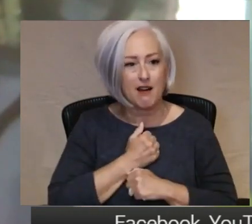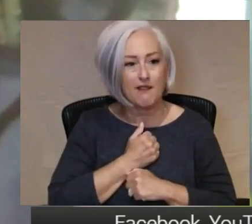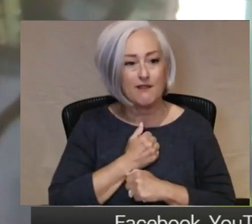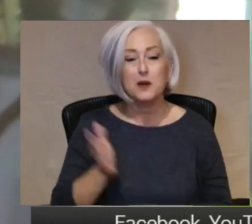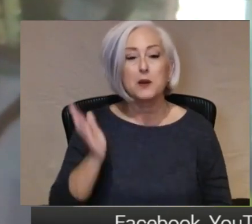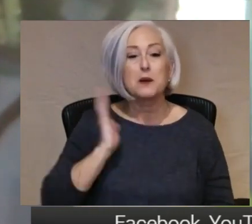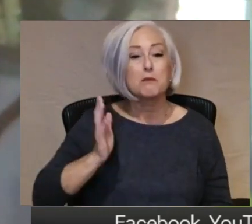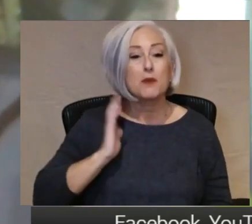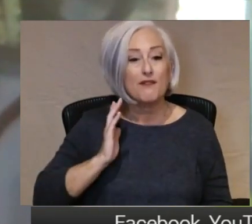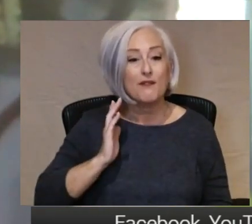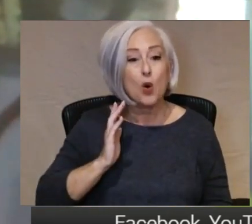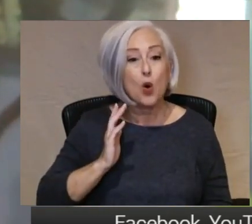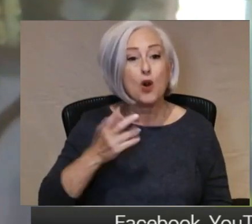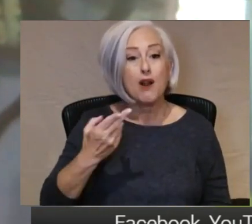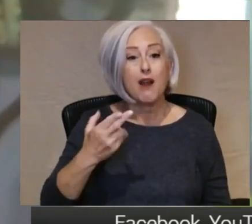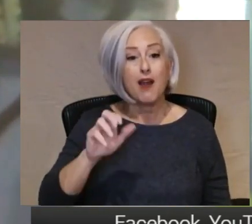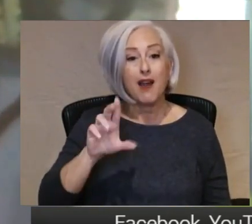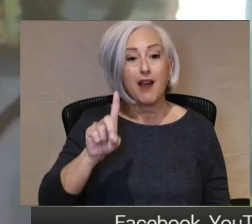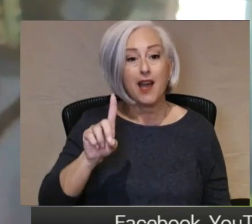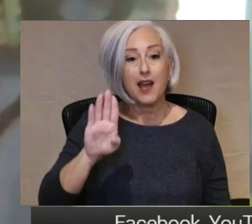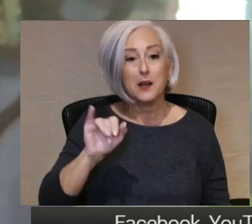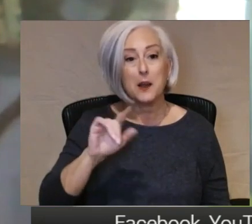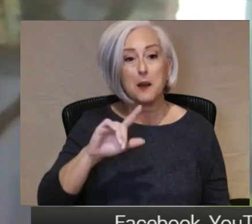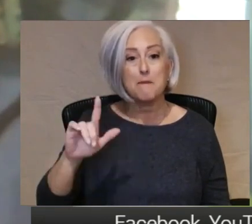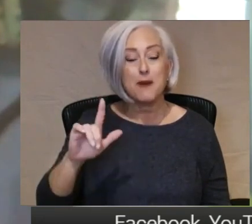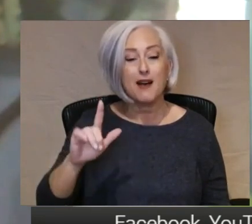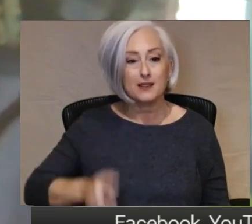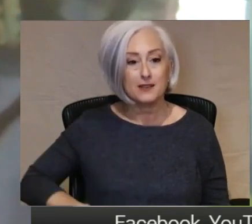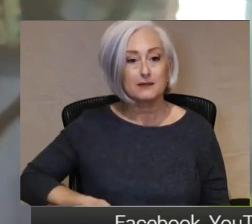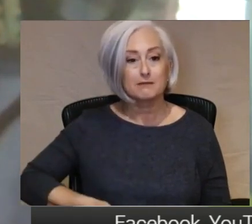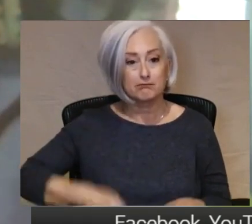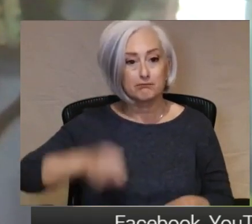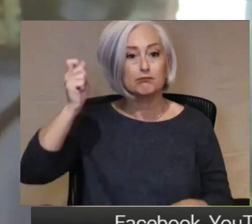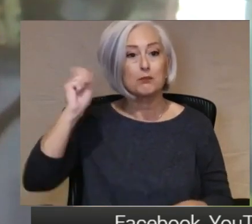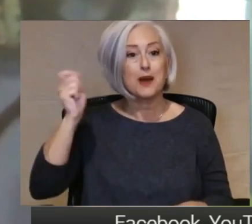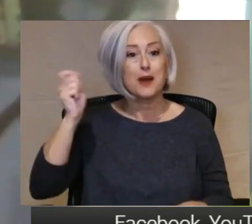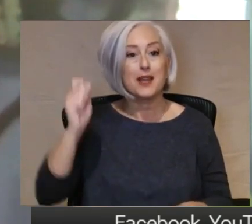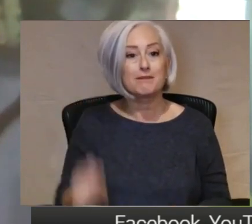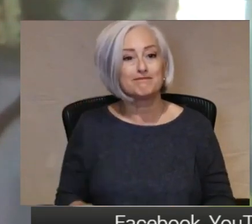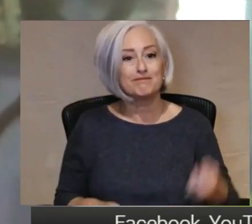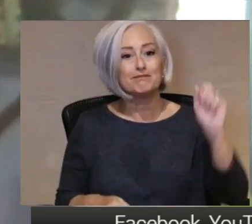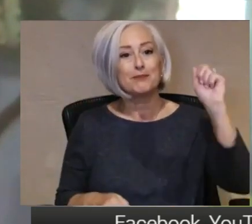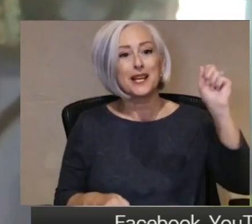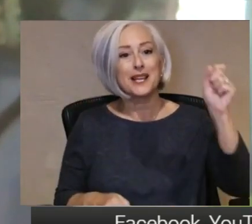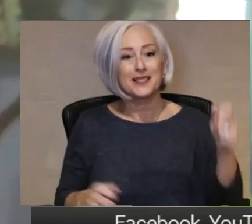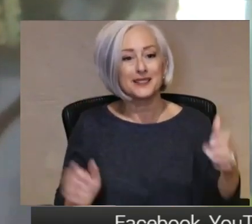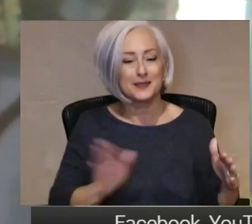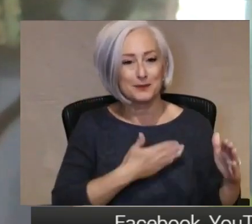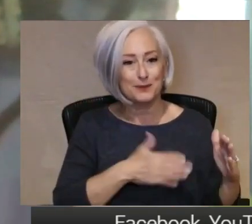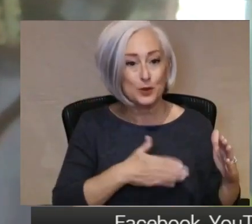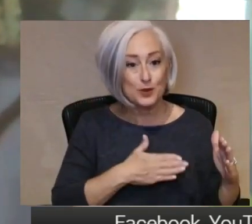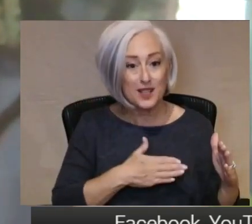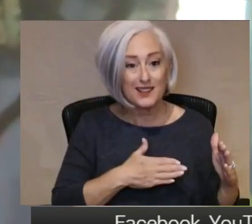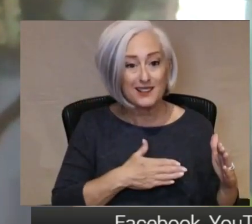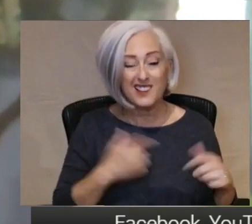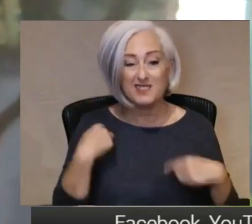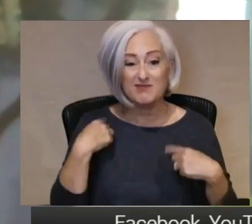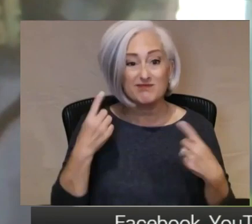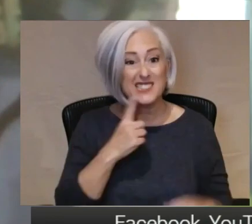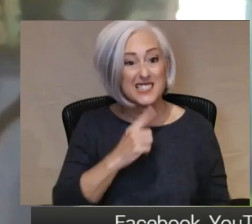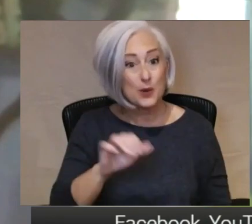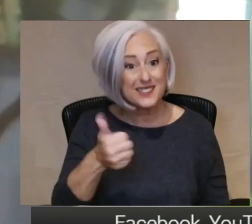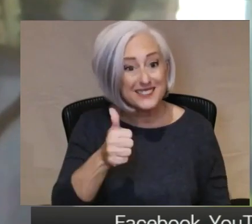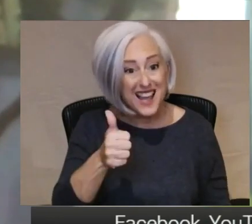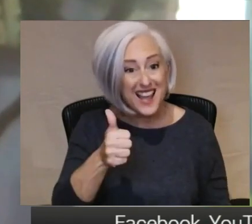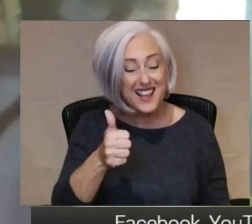for since I was 10. We won't tell how old I am. And I was going to have to quit that because the tremor caused